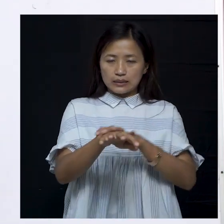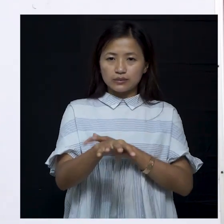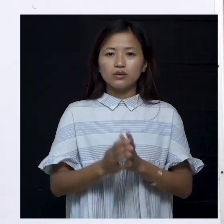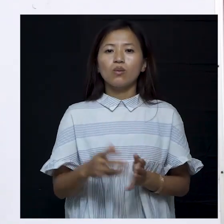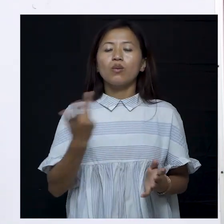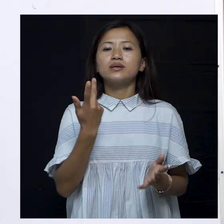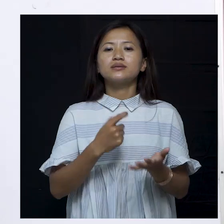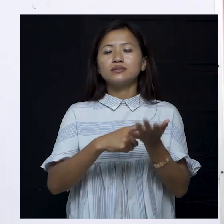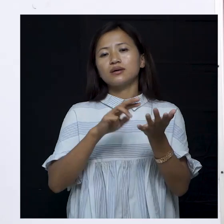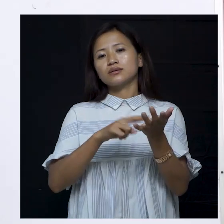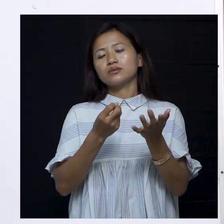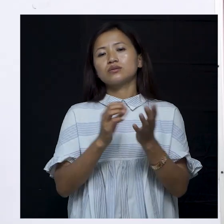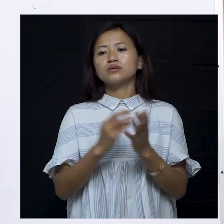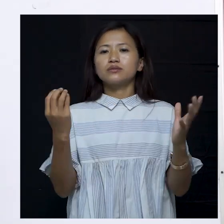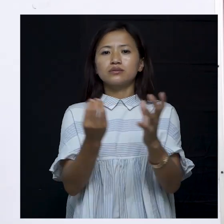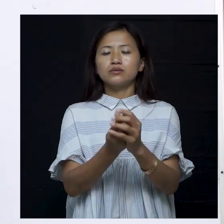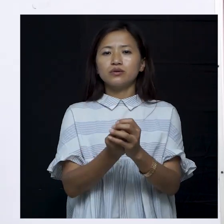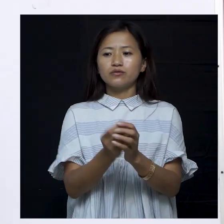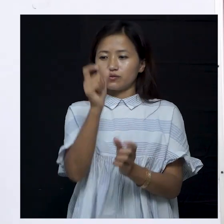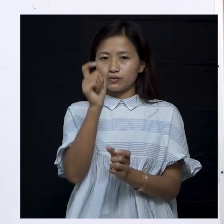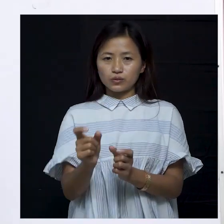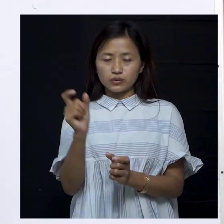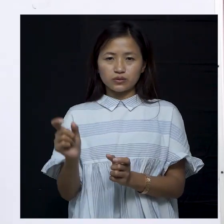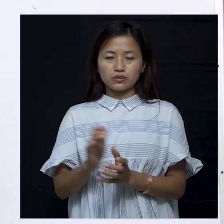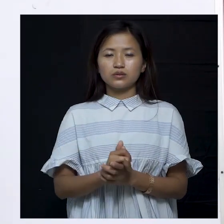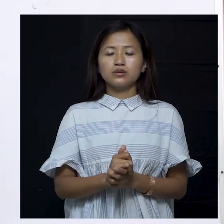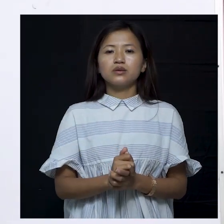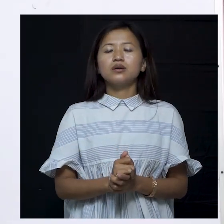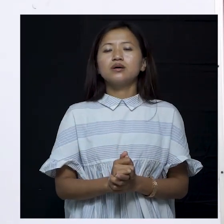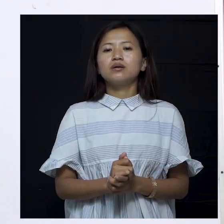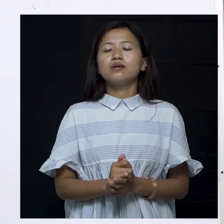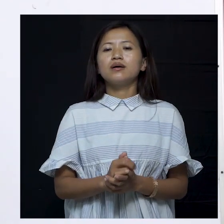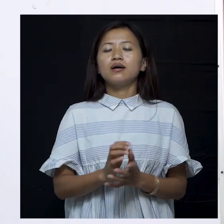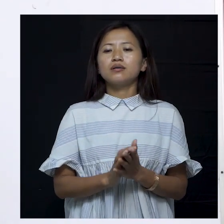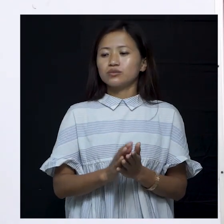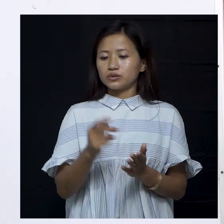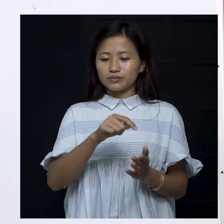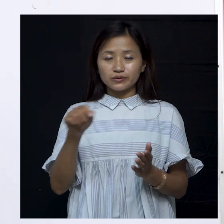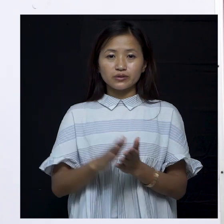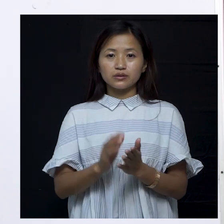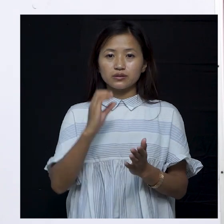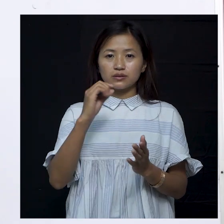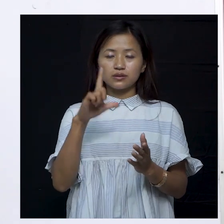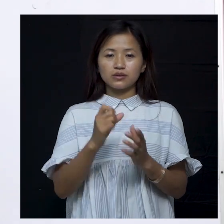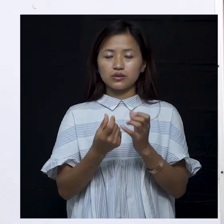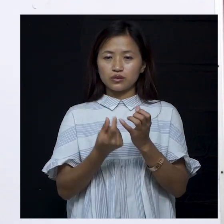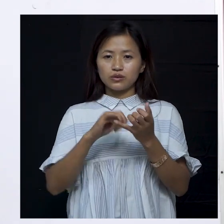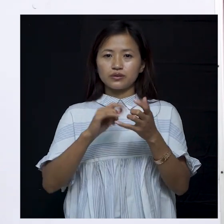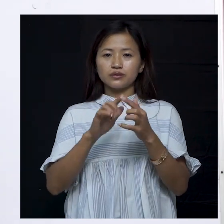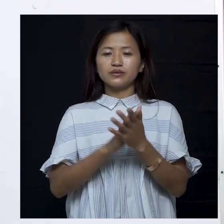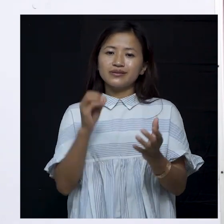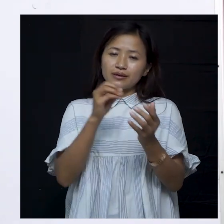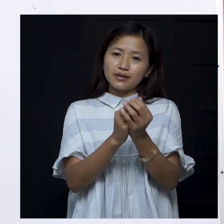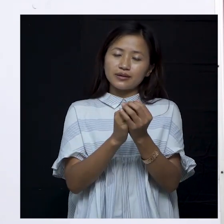a noun clause, there will be a group of words, okay? A group of words, that means a clause which acts as the noun. If